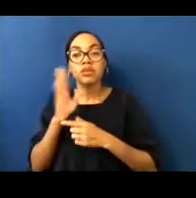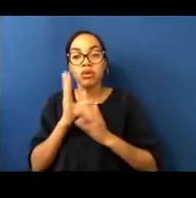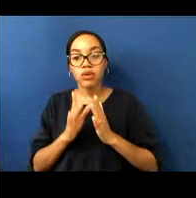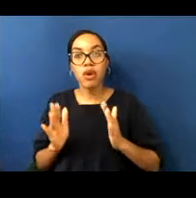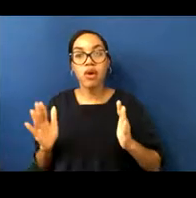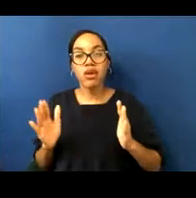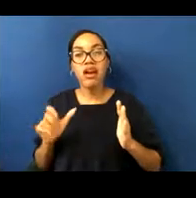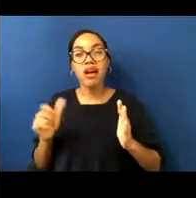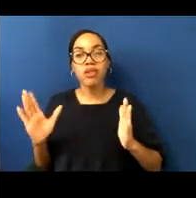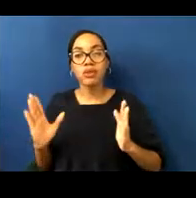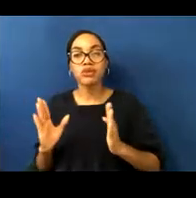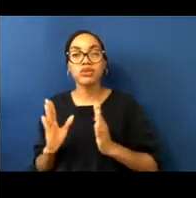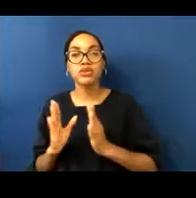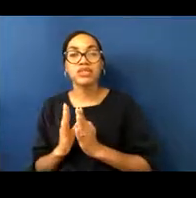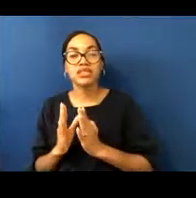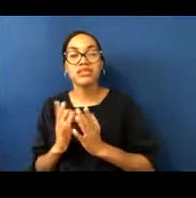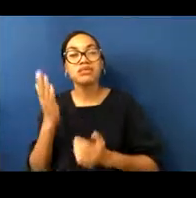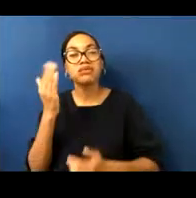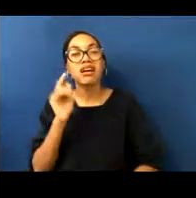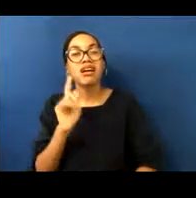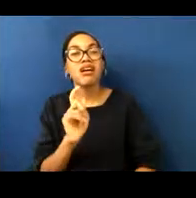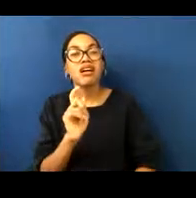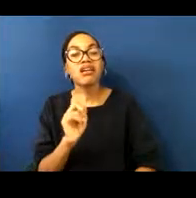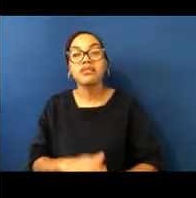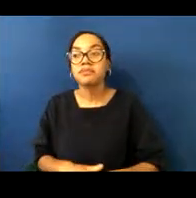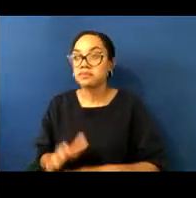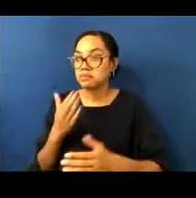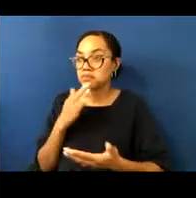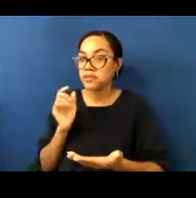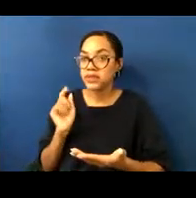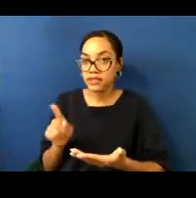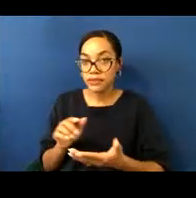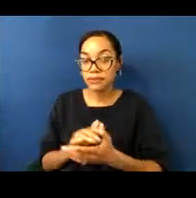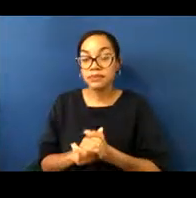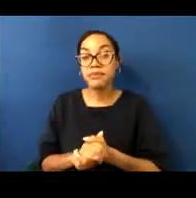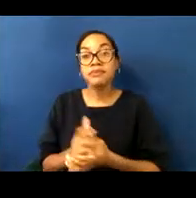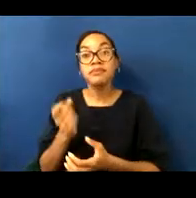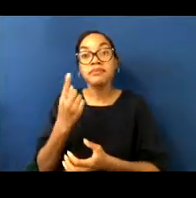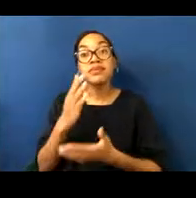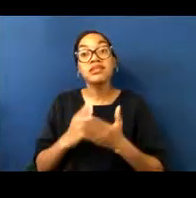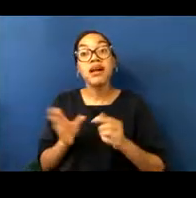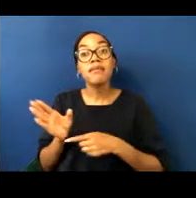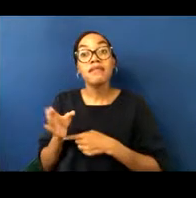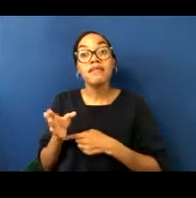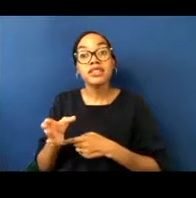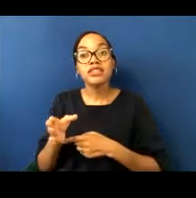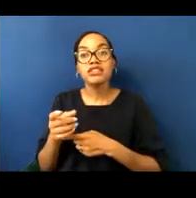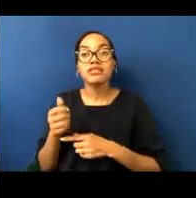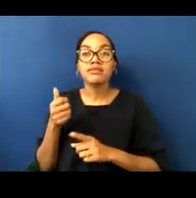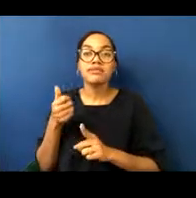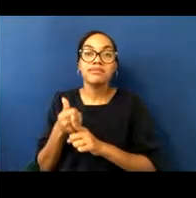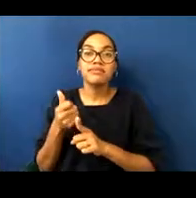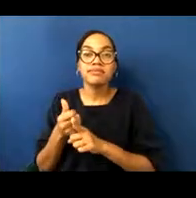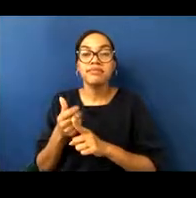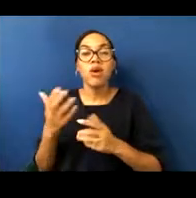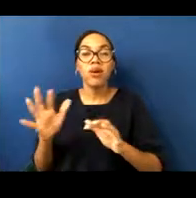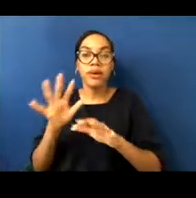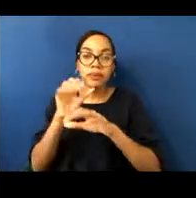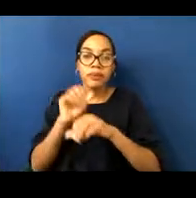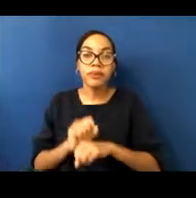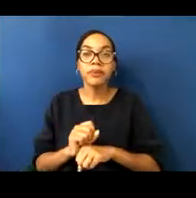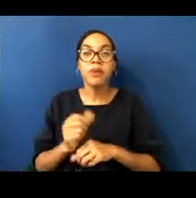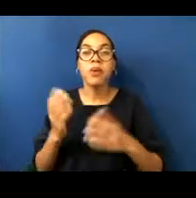response to global warming? Great question. So in some sense, you know, fish that are adapted to, for example, cooler water,